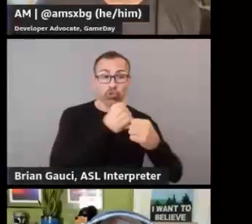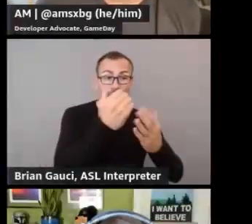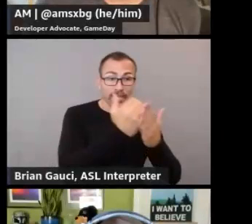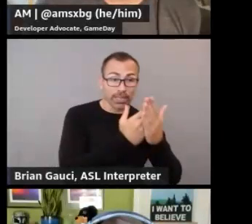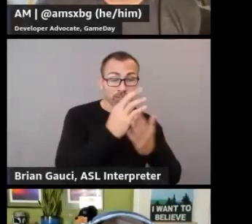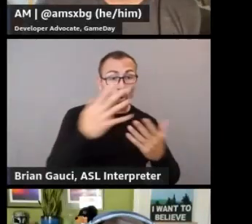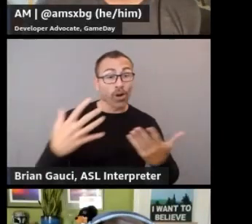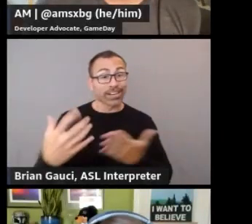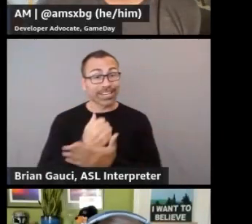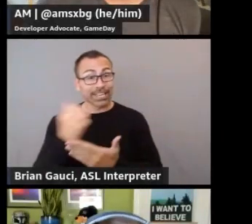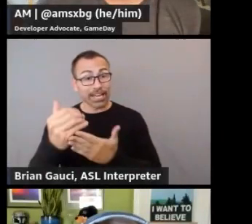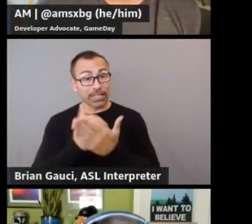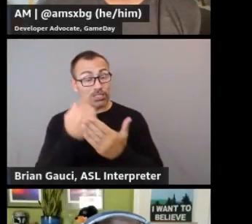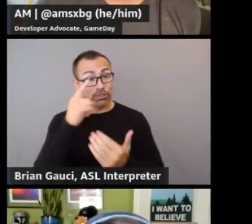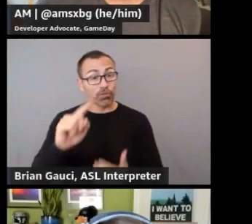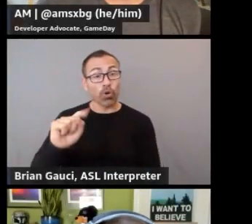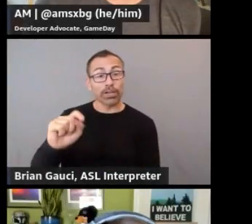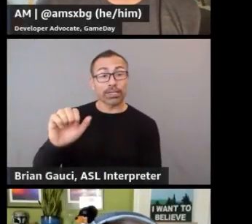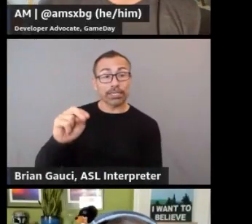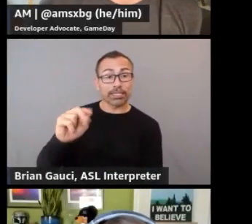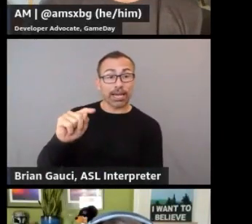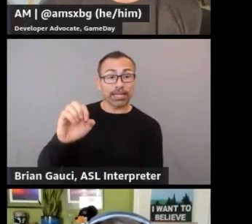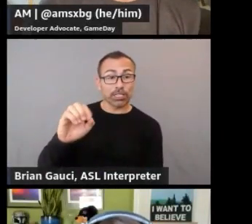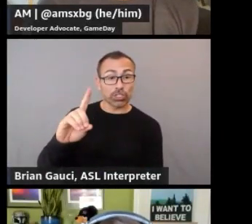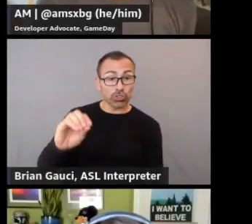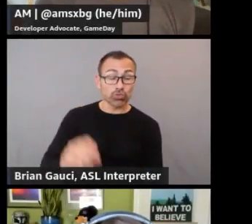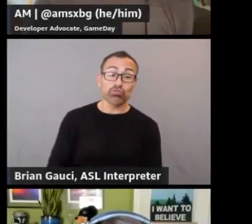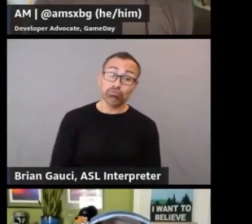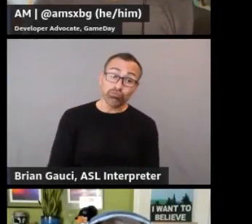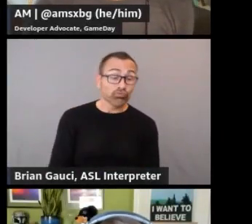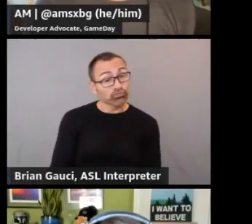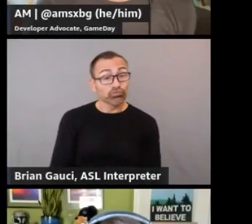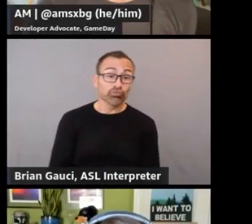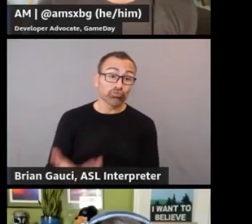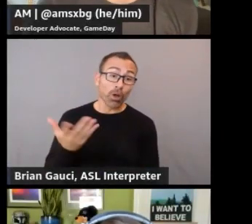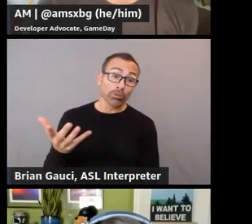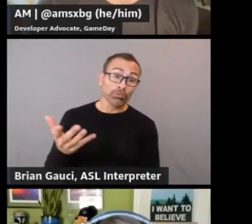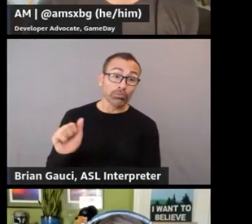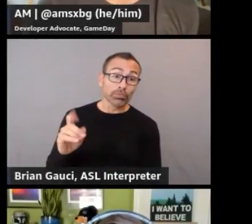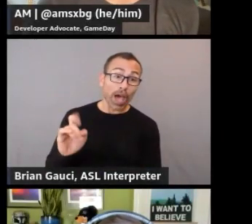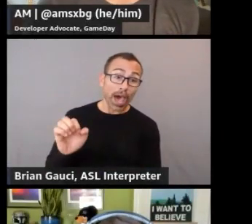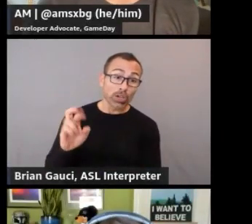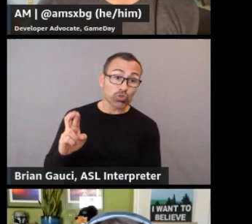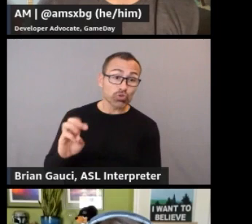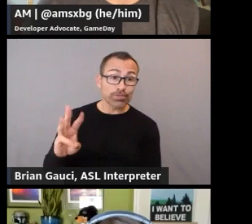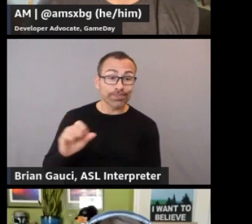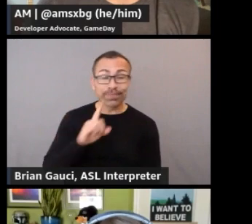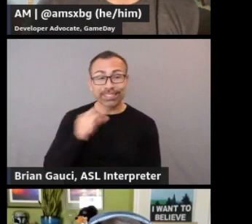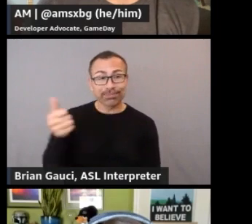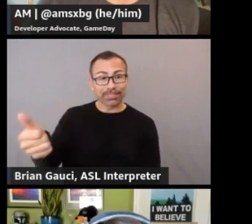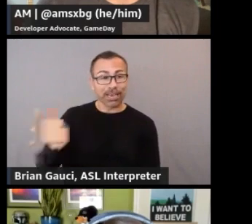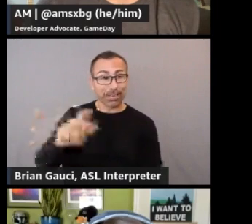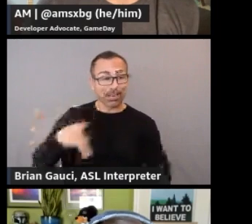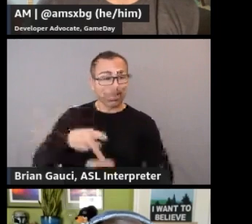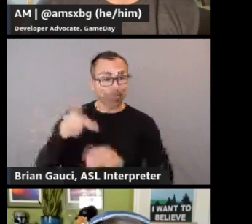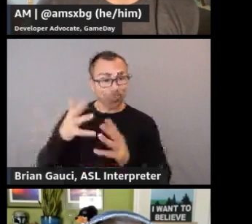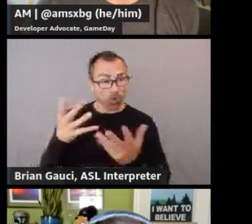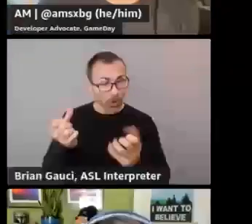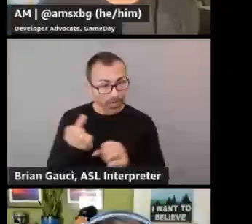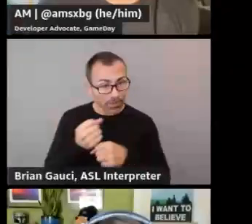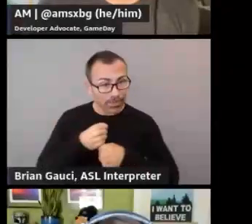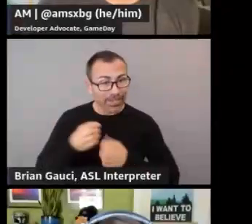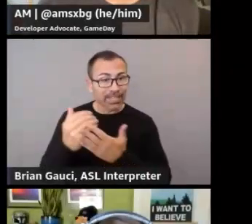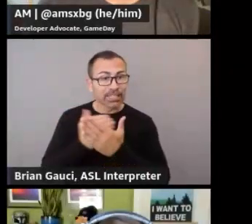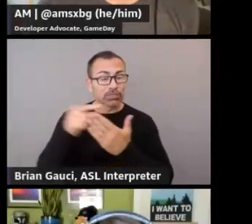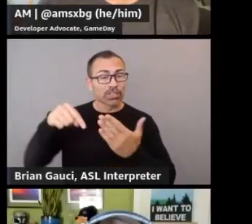Do. Okay, great. That makes sense. Andrew is a principal wanting to perform create list for this application. And so sure